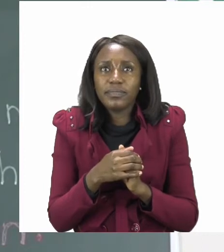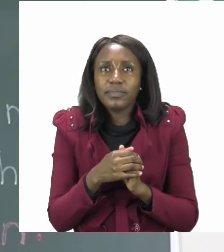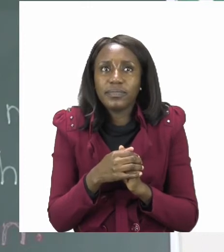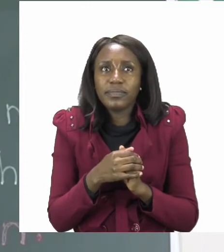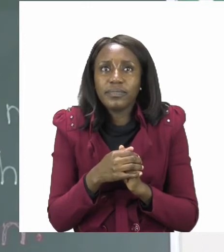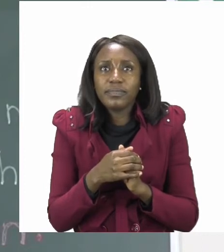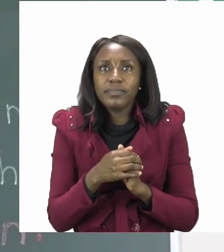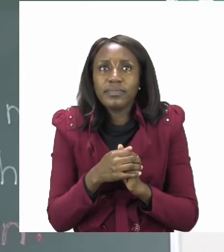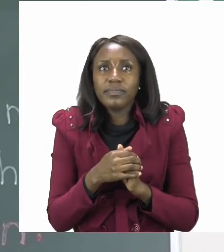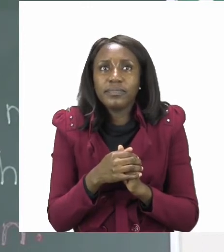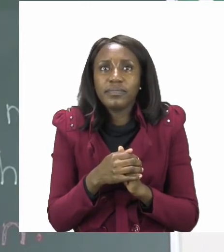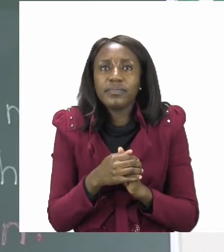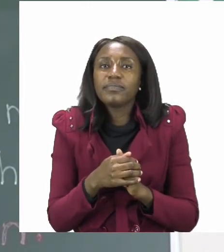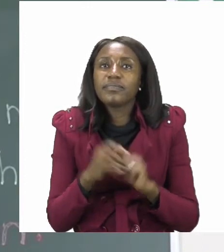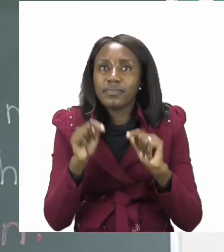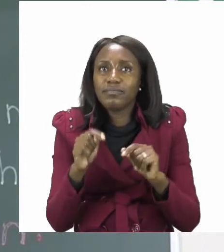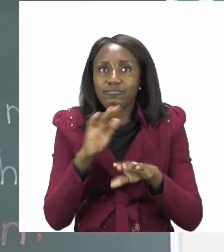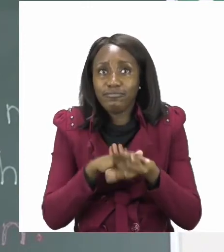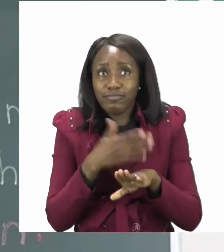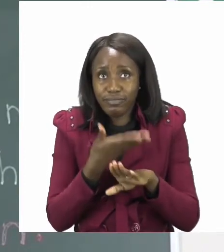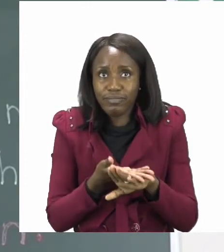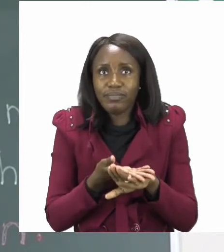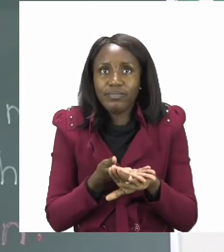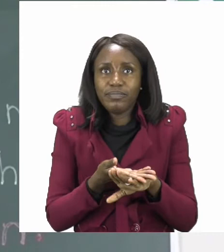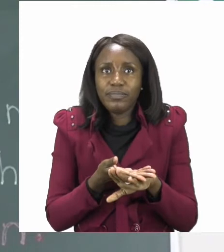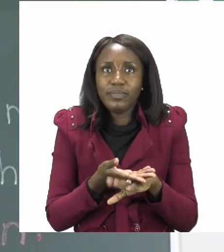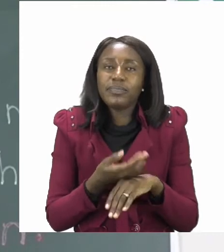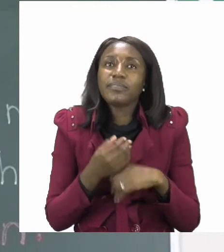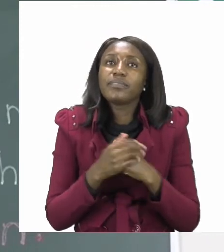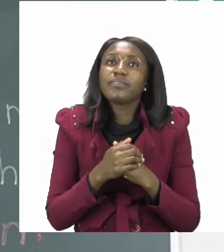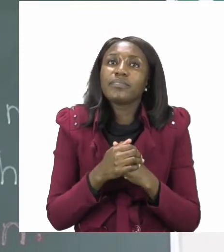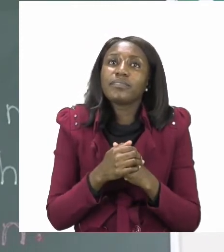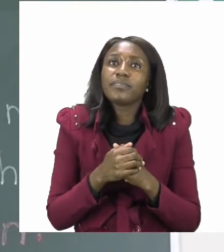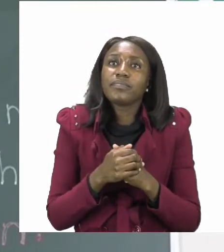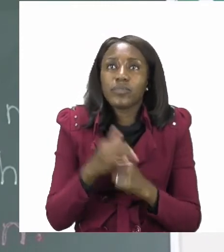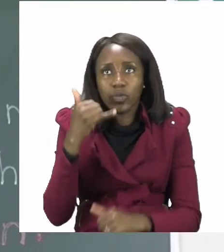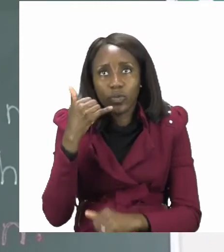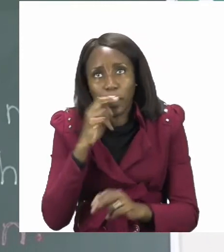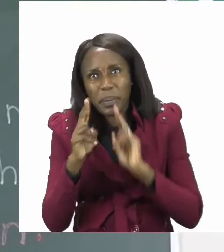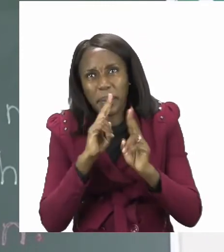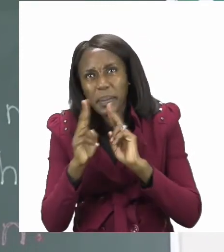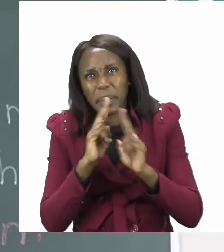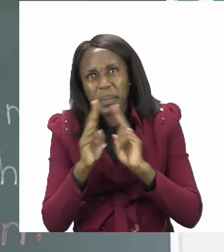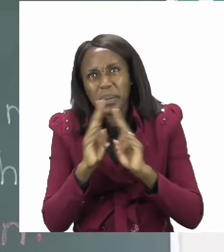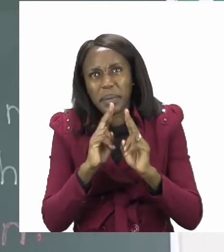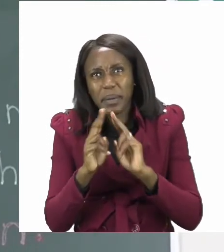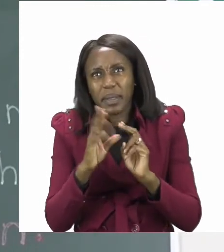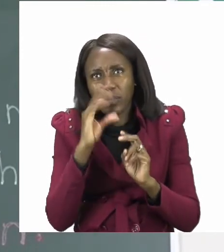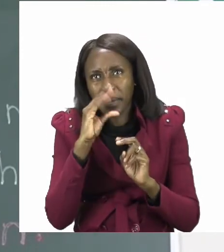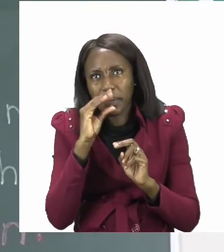tense. Now I have some examples here on the board. We have the word talk. That's our